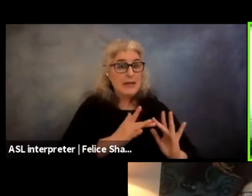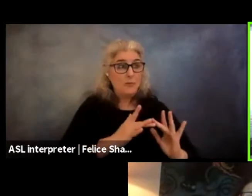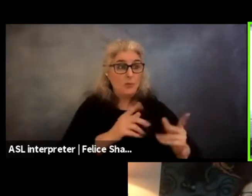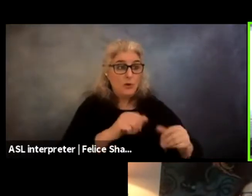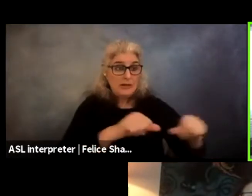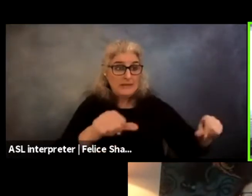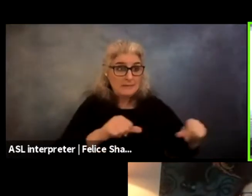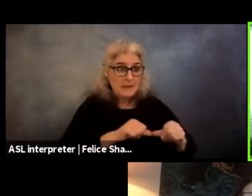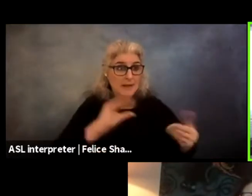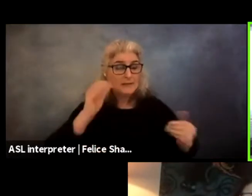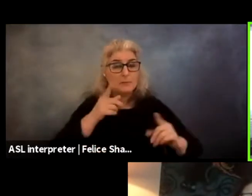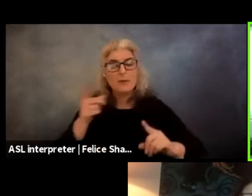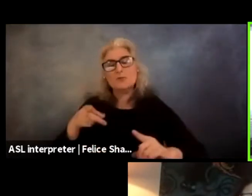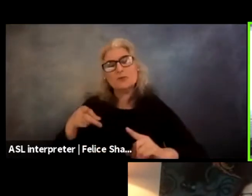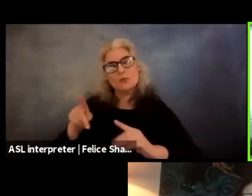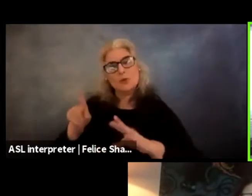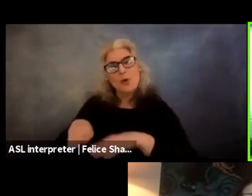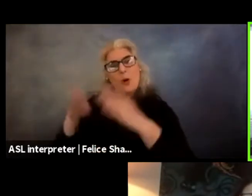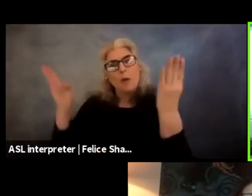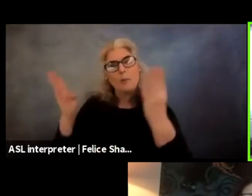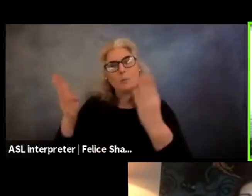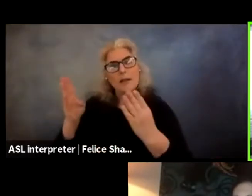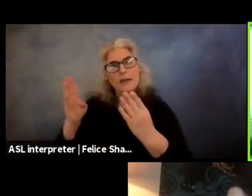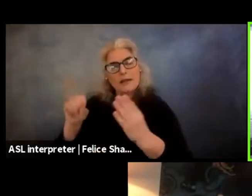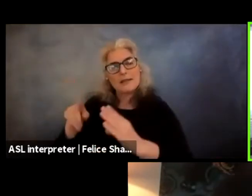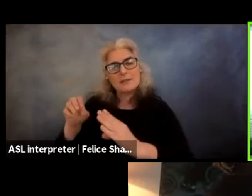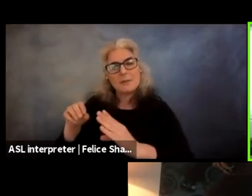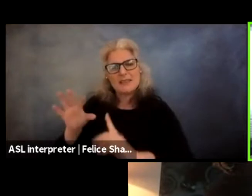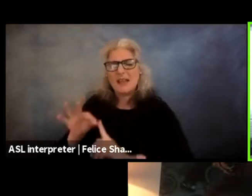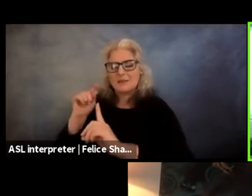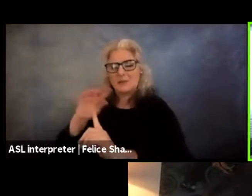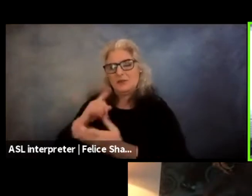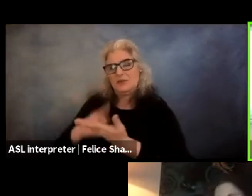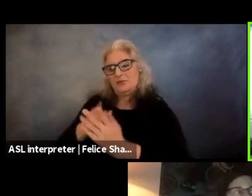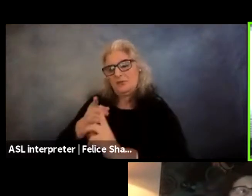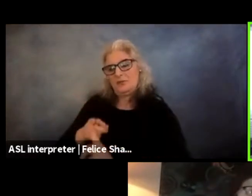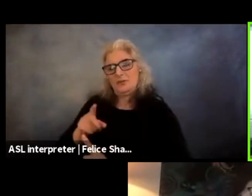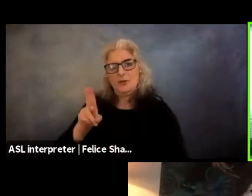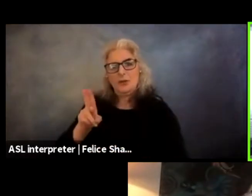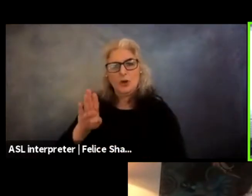space and public, so far specifically urban spaces, and how